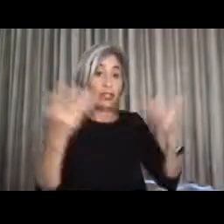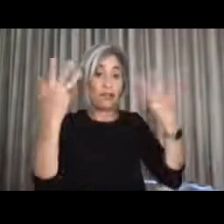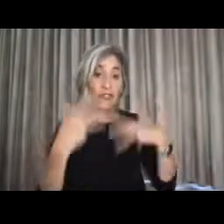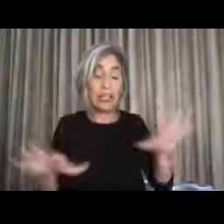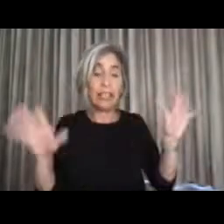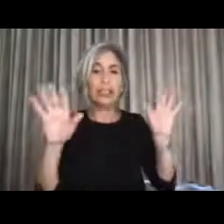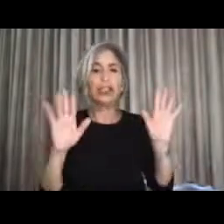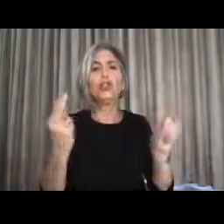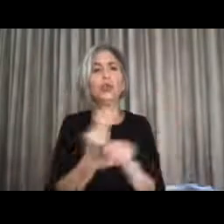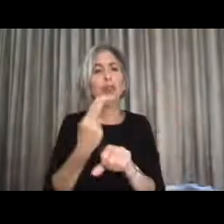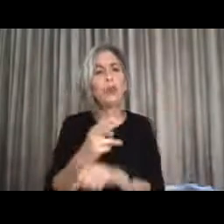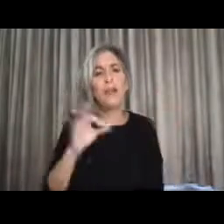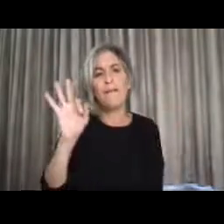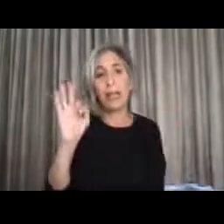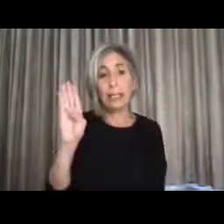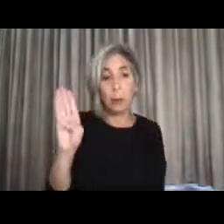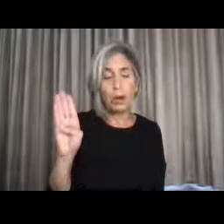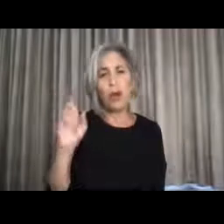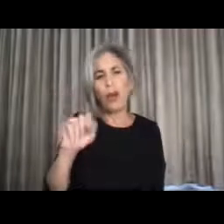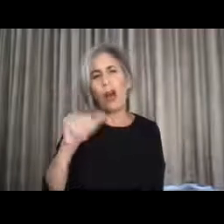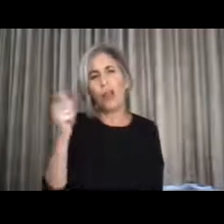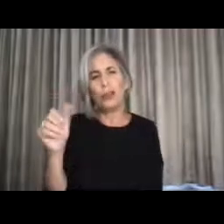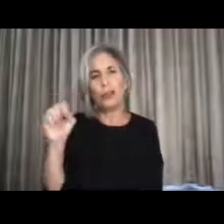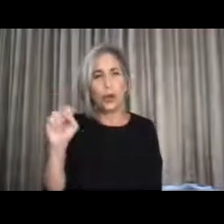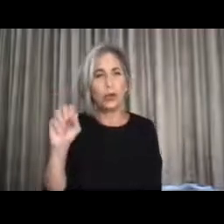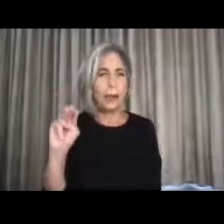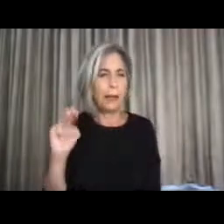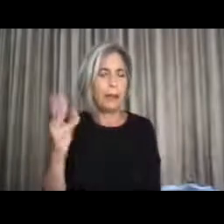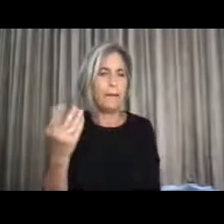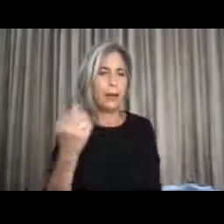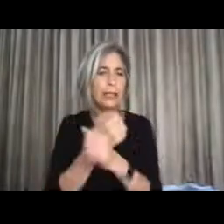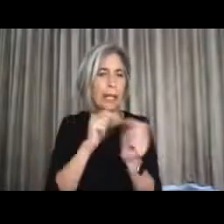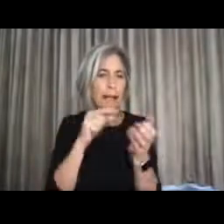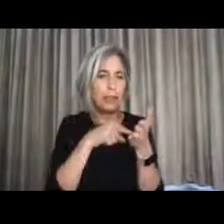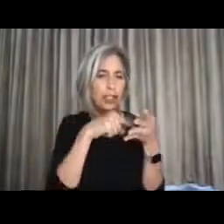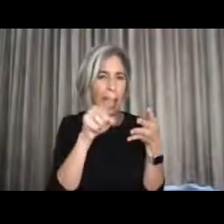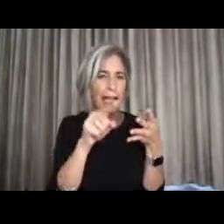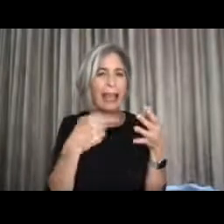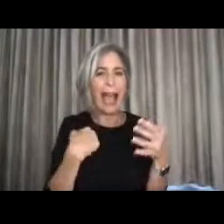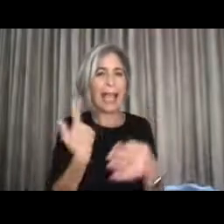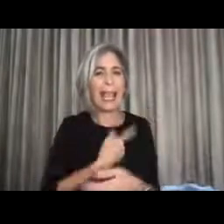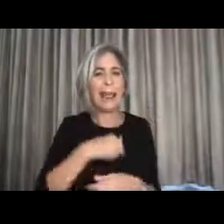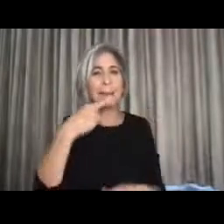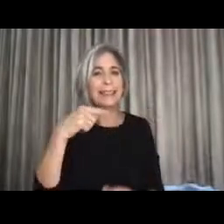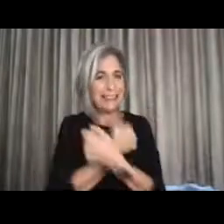social media platforms that often have a safety check feature so that you can easily mark that you are safe.